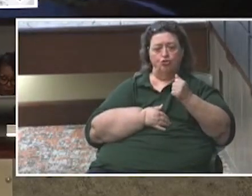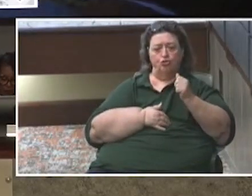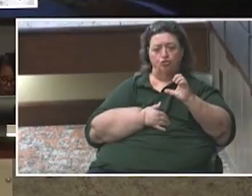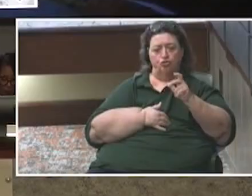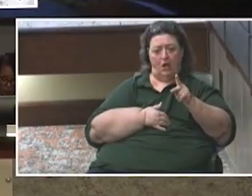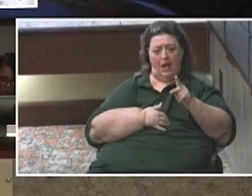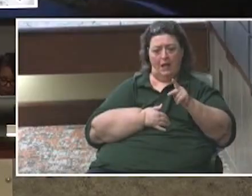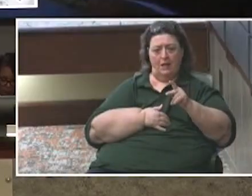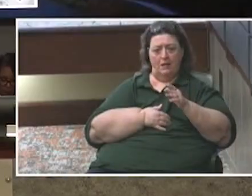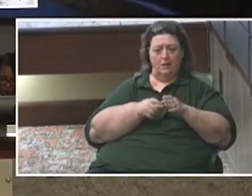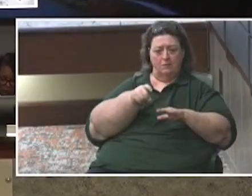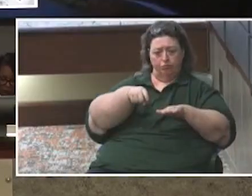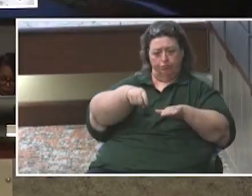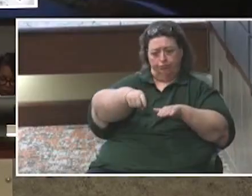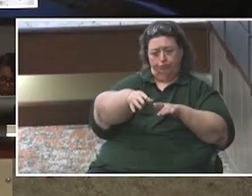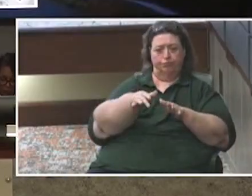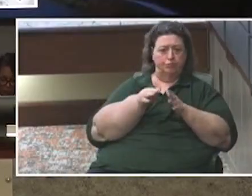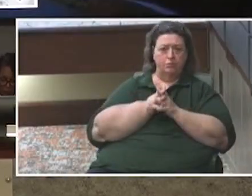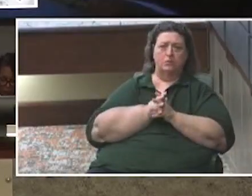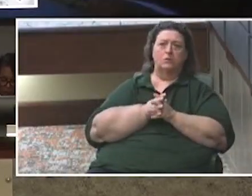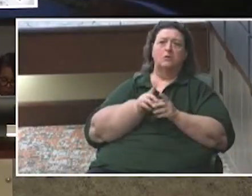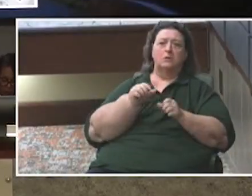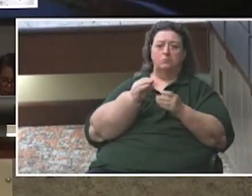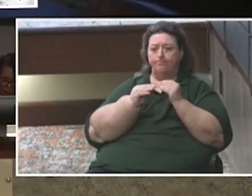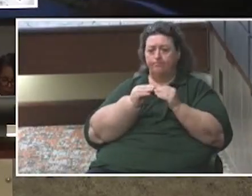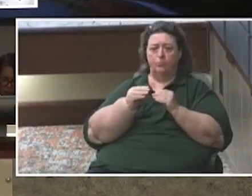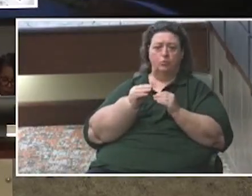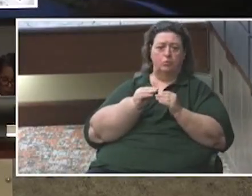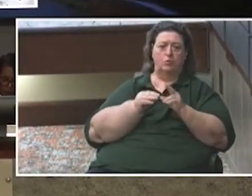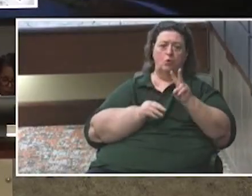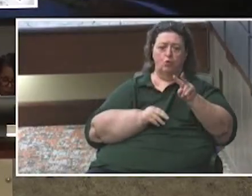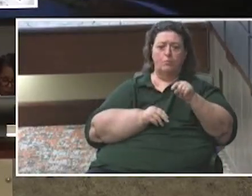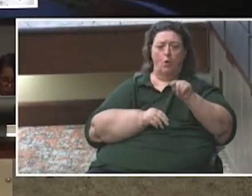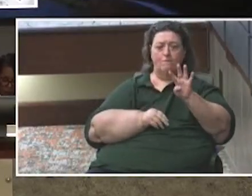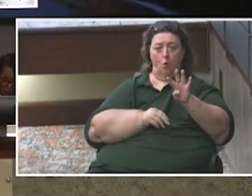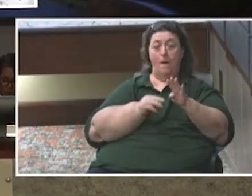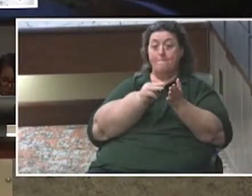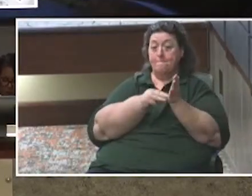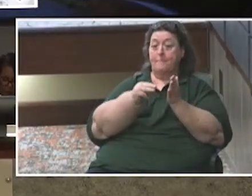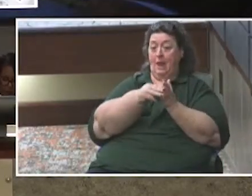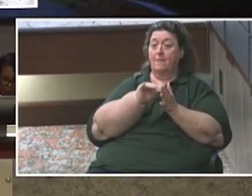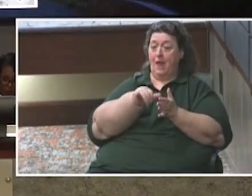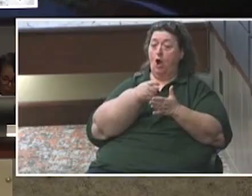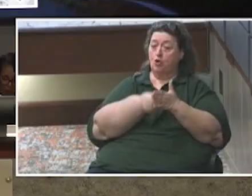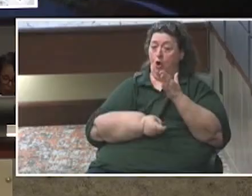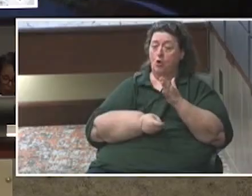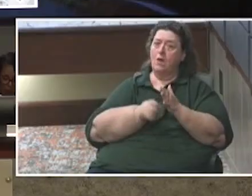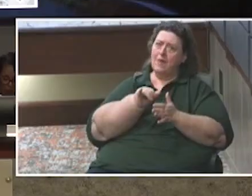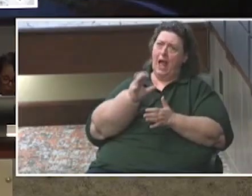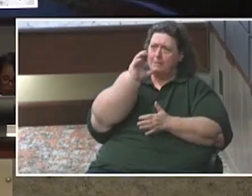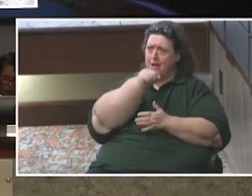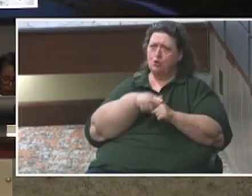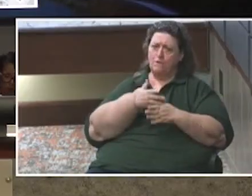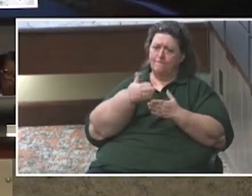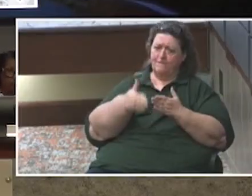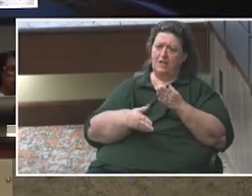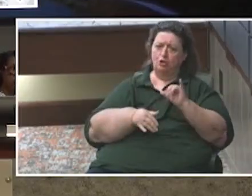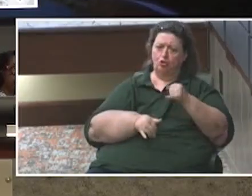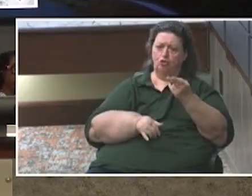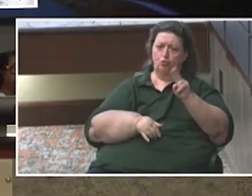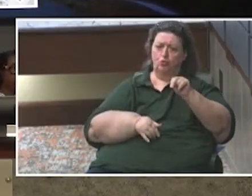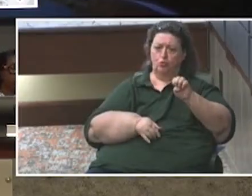manhole and performing concrete riprap and channel repairs at a cost of $2.4 million. This work is estimated to be completed in June